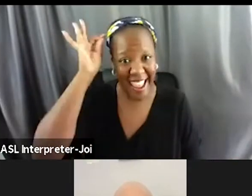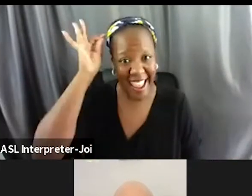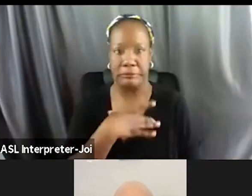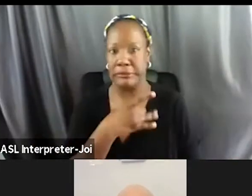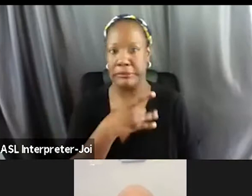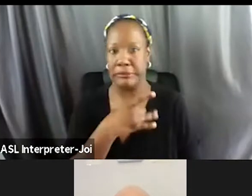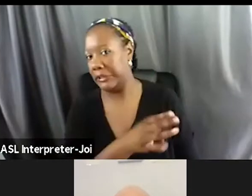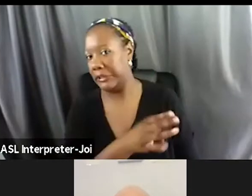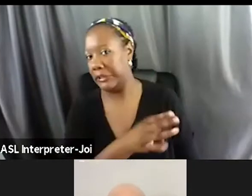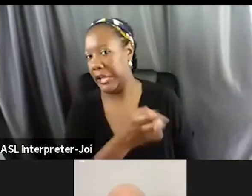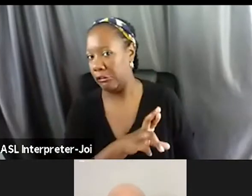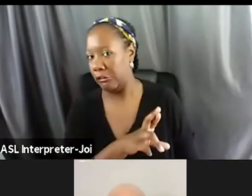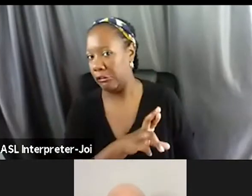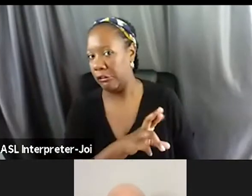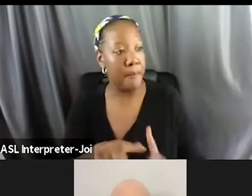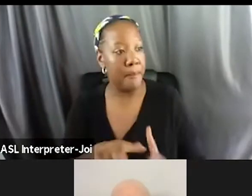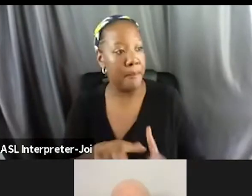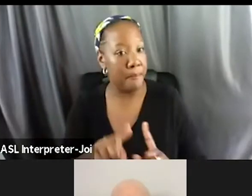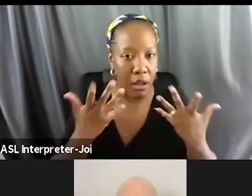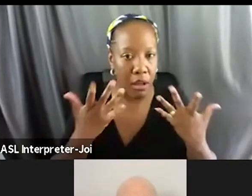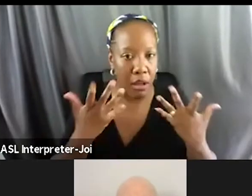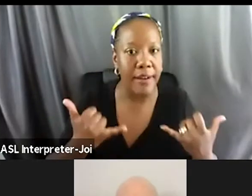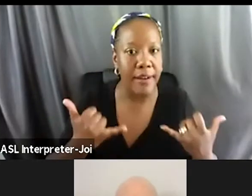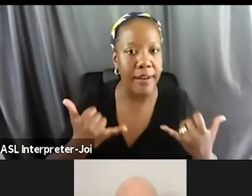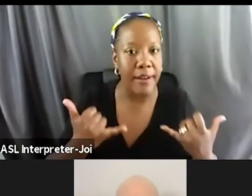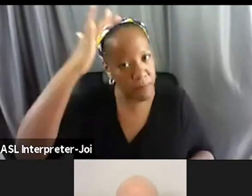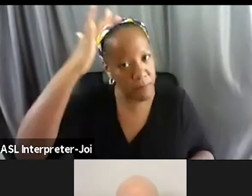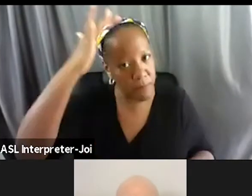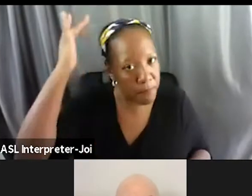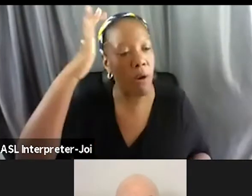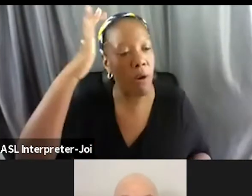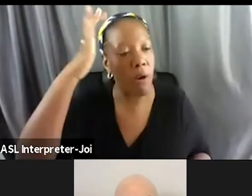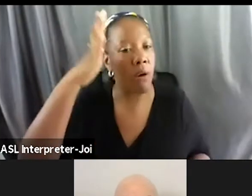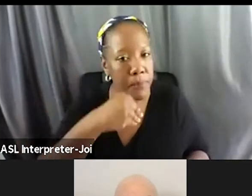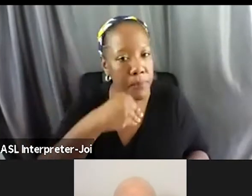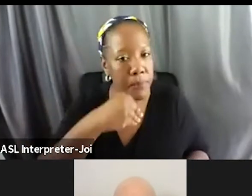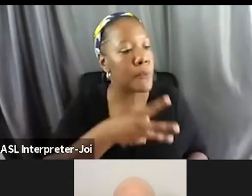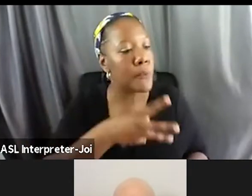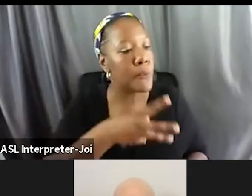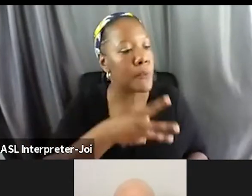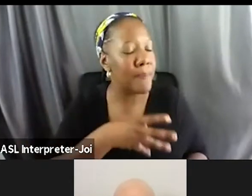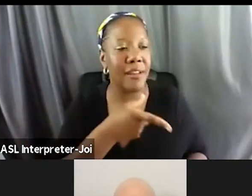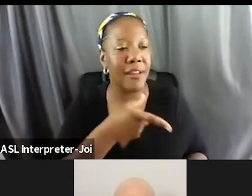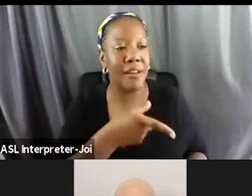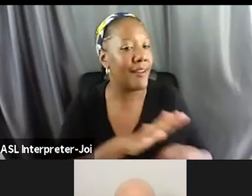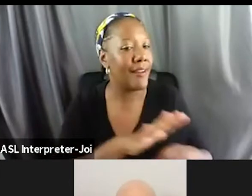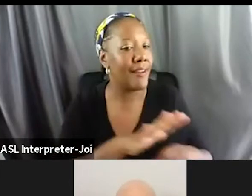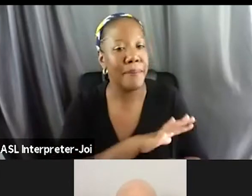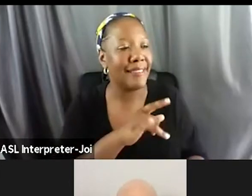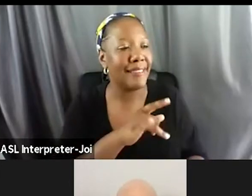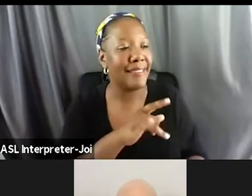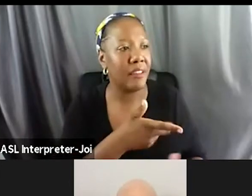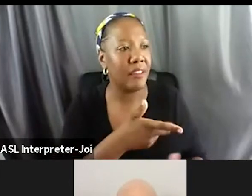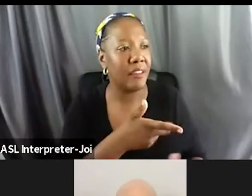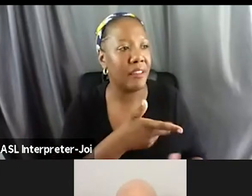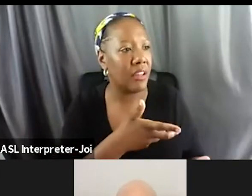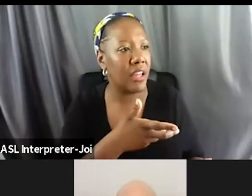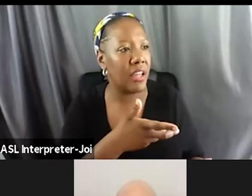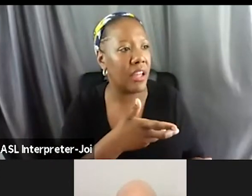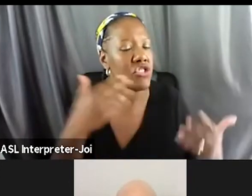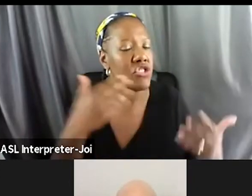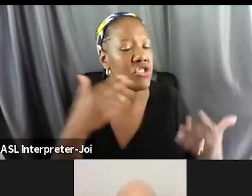really appreciated her as a beautiful, bald woman. She just completely, you know, it lifted so much from her that